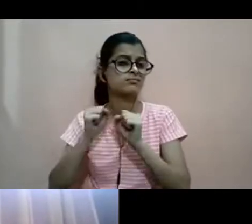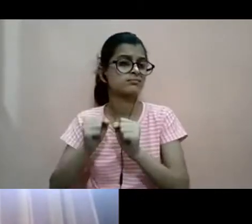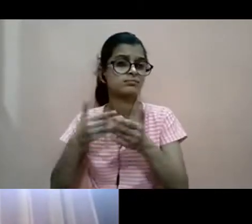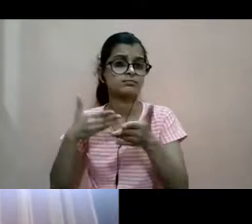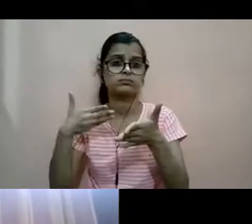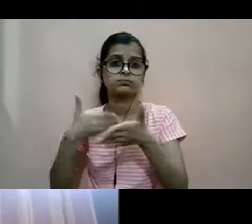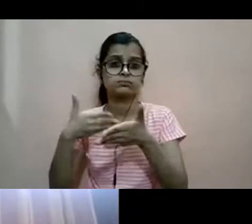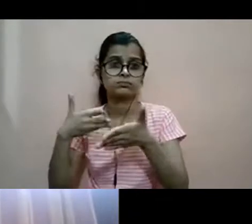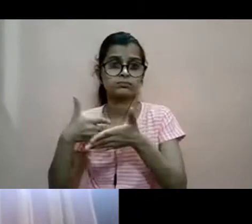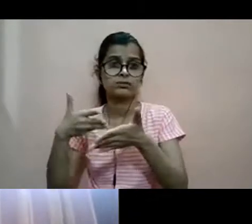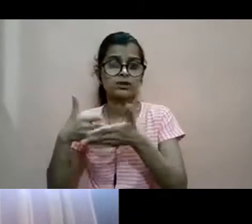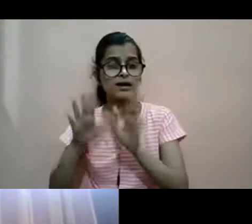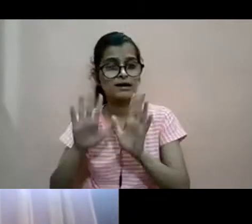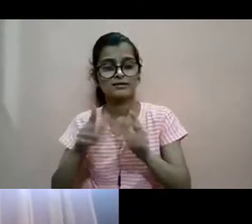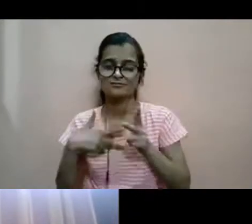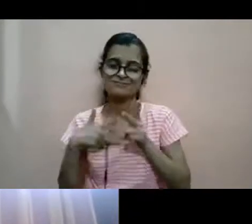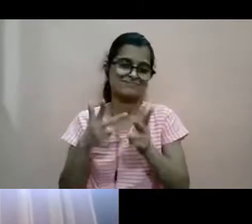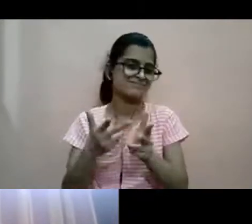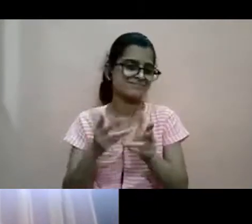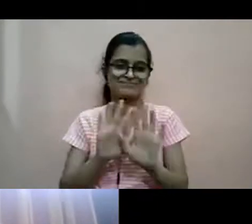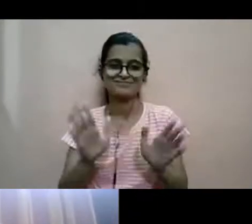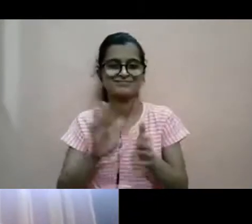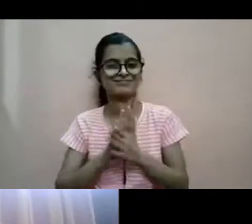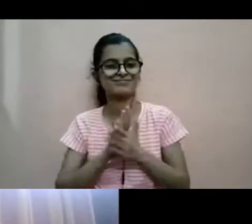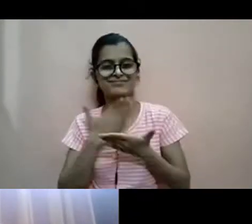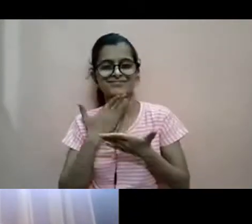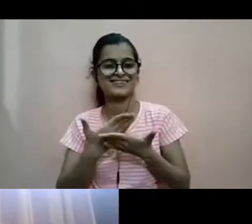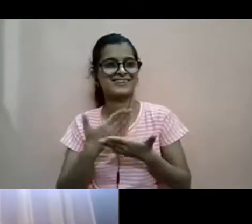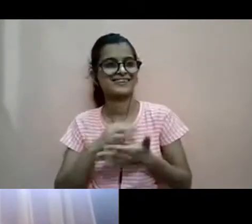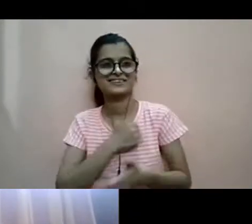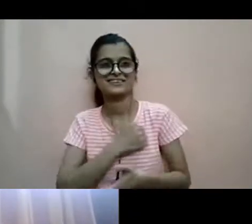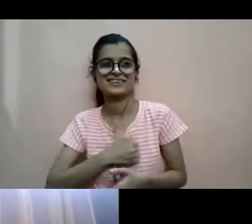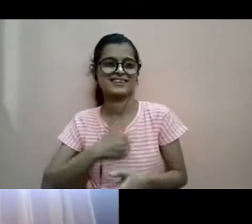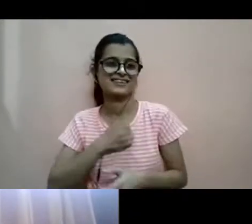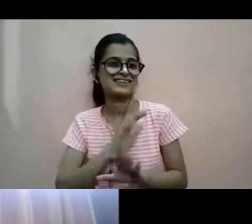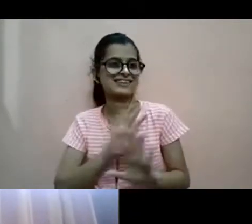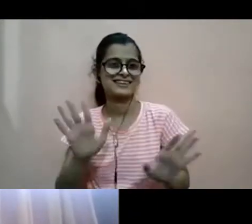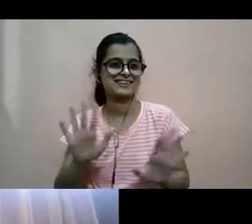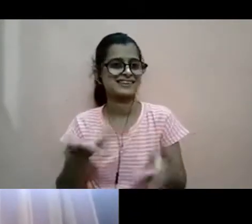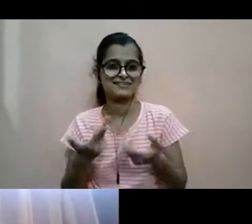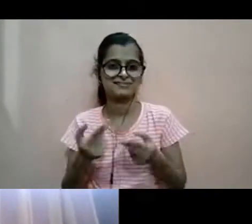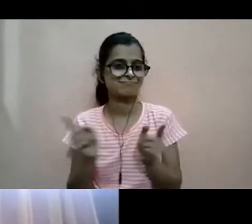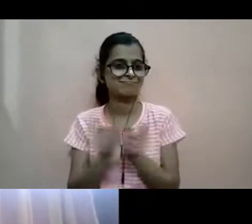Yeah, that's all I have to say about that. Sorry, I can't be more enlightening.